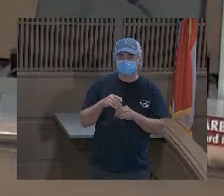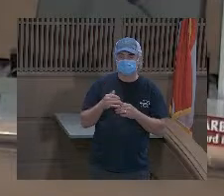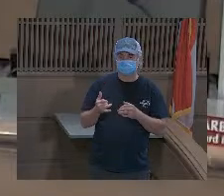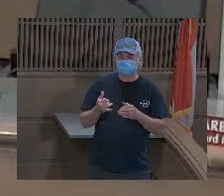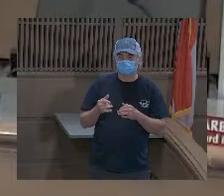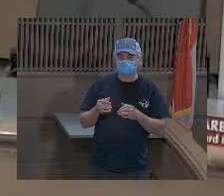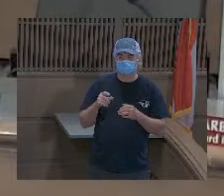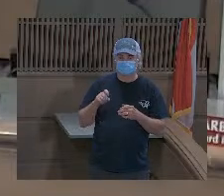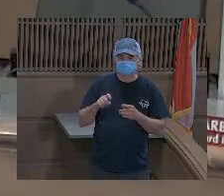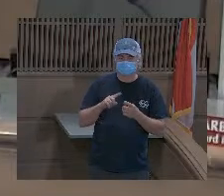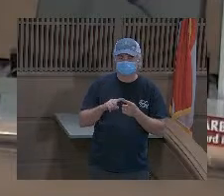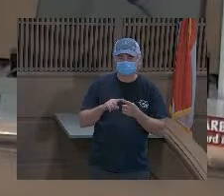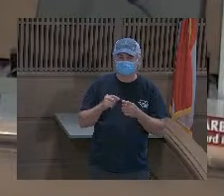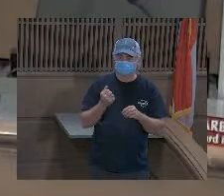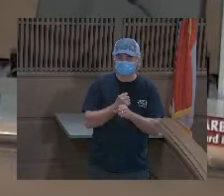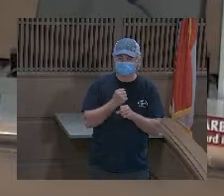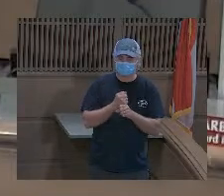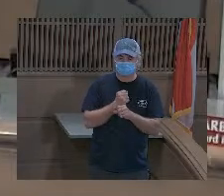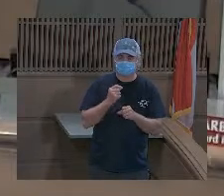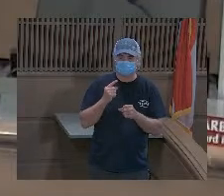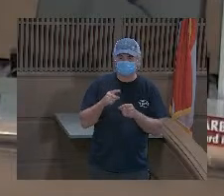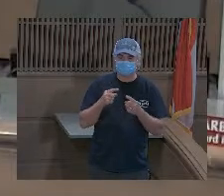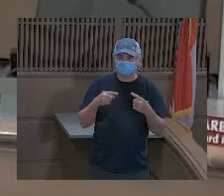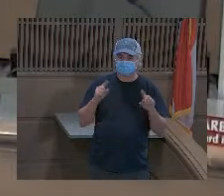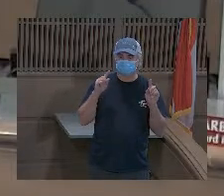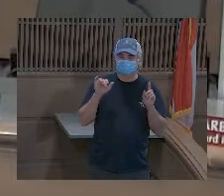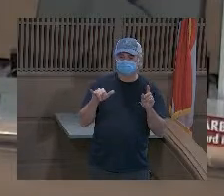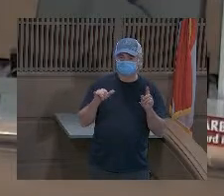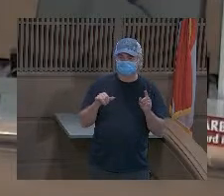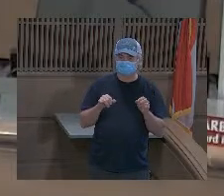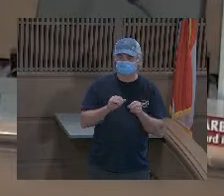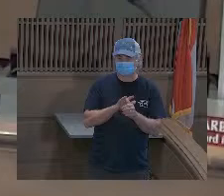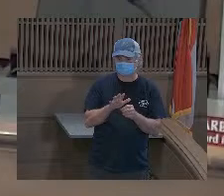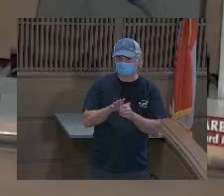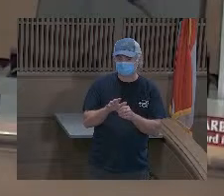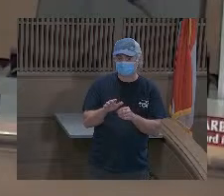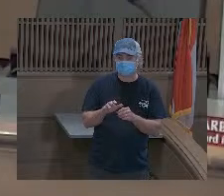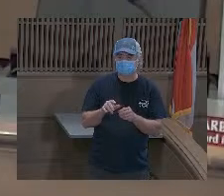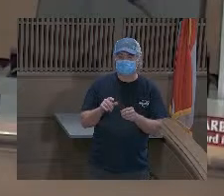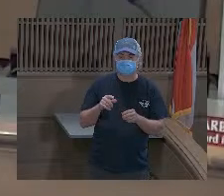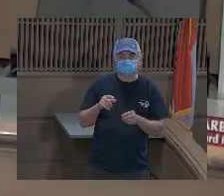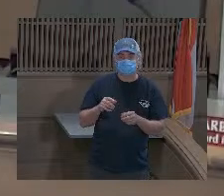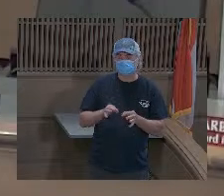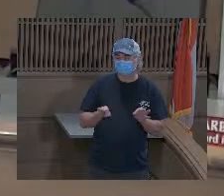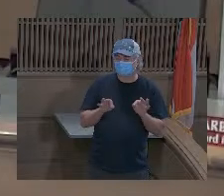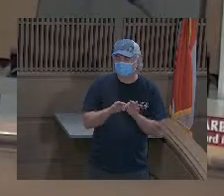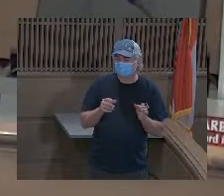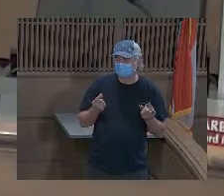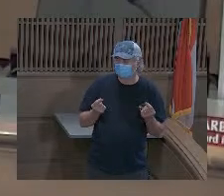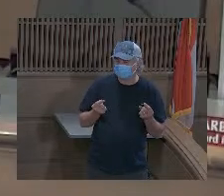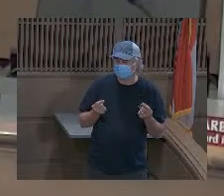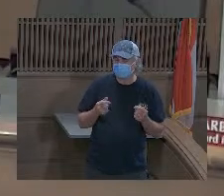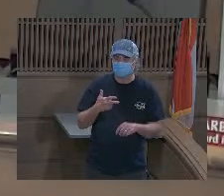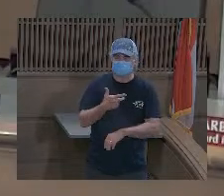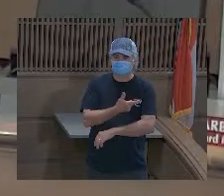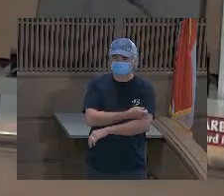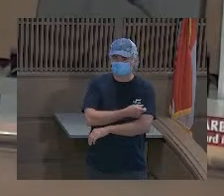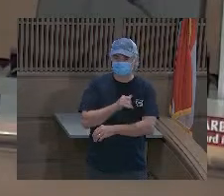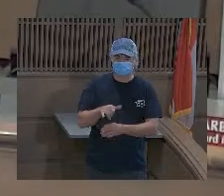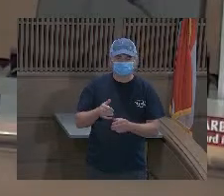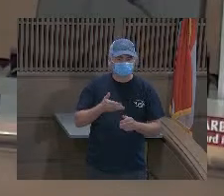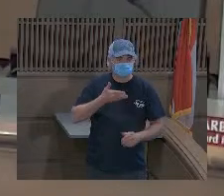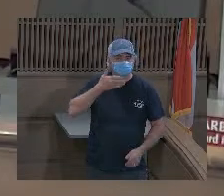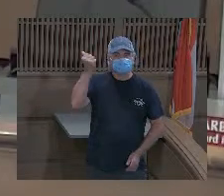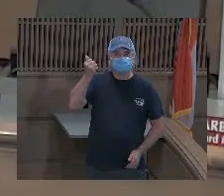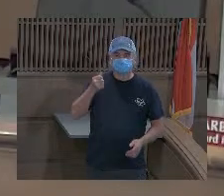virus. So we all need to do our part, which includes get vaccinated. It is your best prevention of being